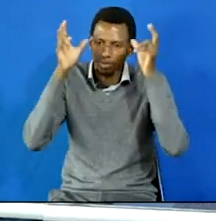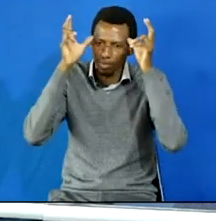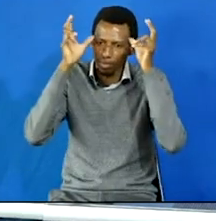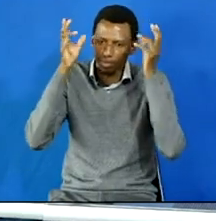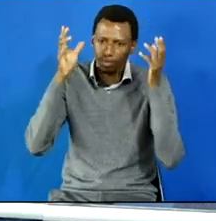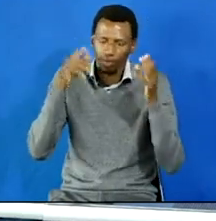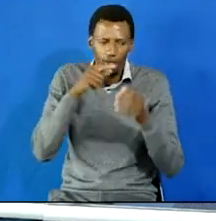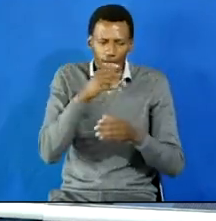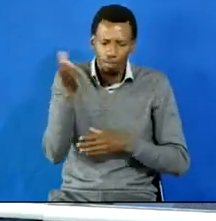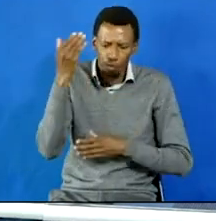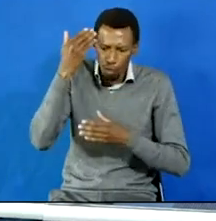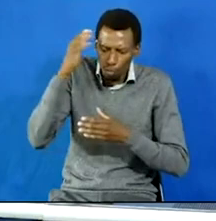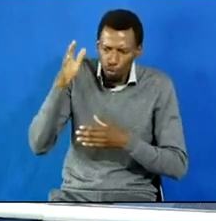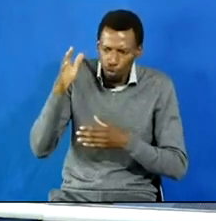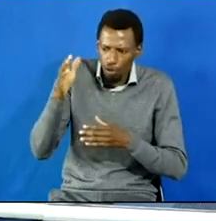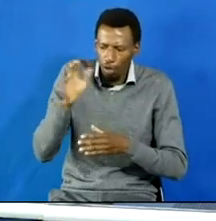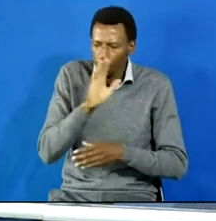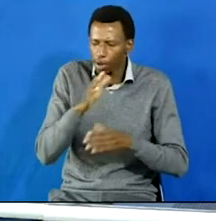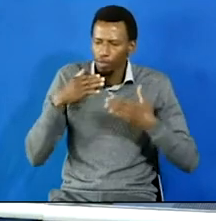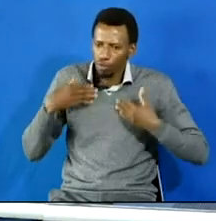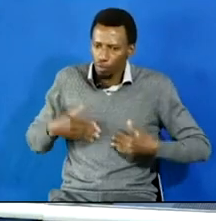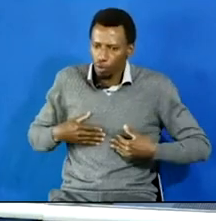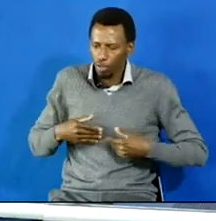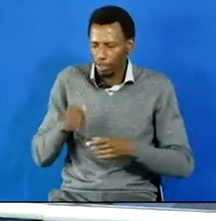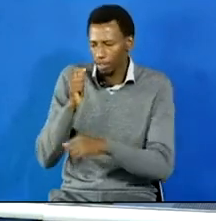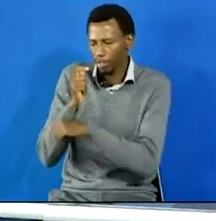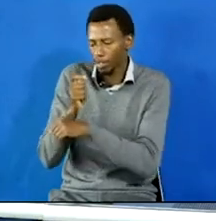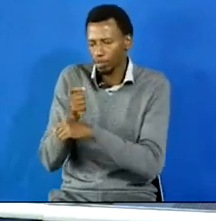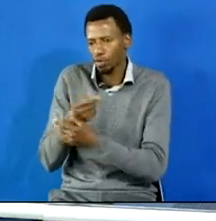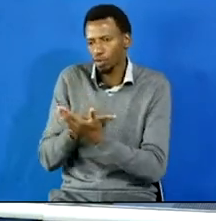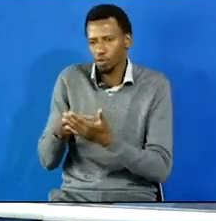of the Holy Spirit. I could do anything with my body.